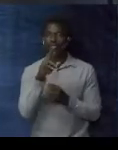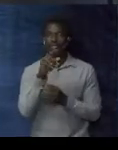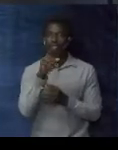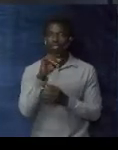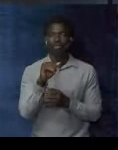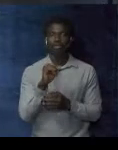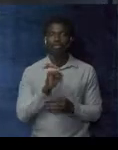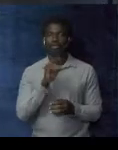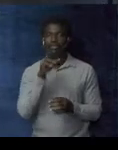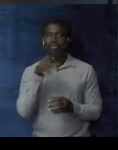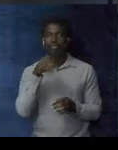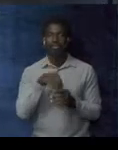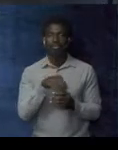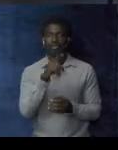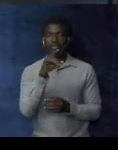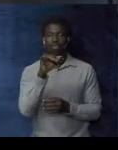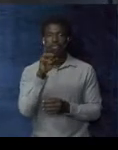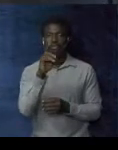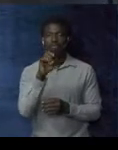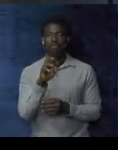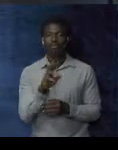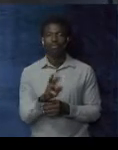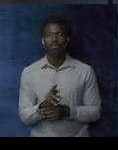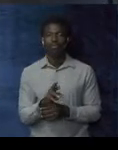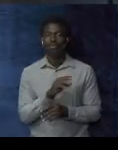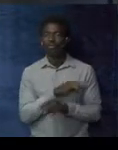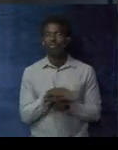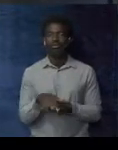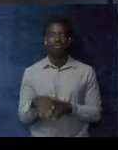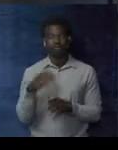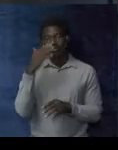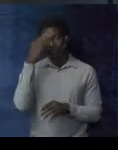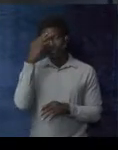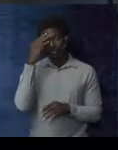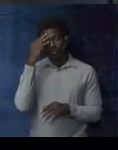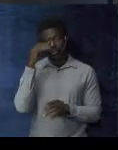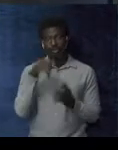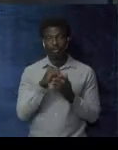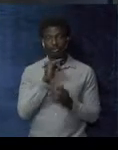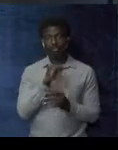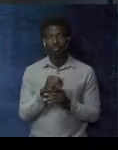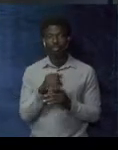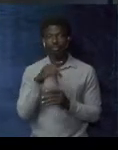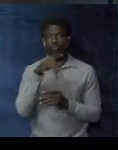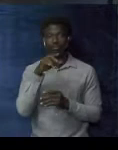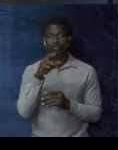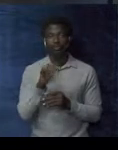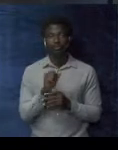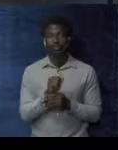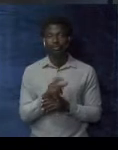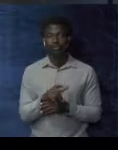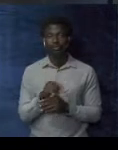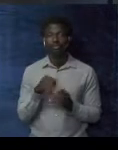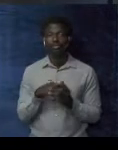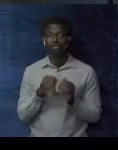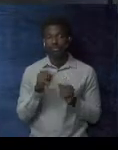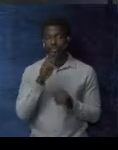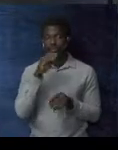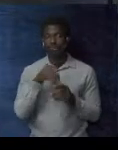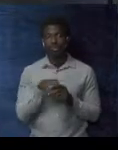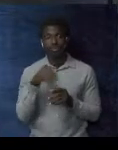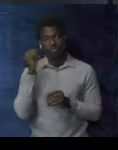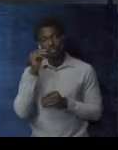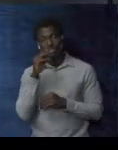radii are there in a diameter? Don't forget that radii is the plural of radius. Okay, that might just feature in Auntie